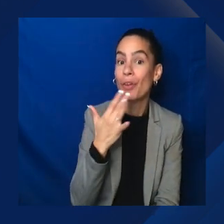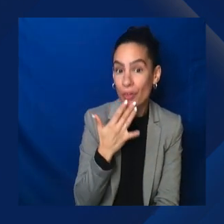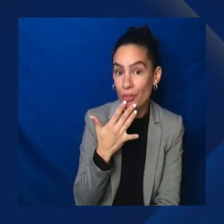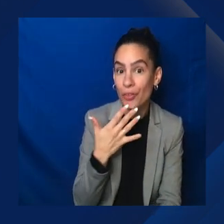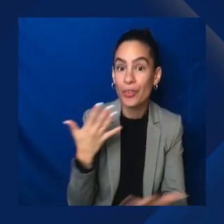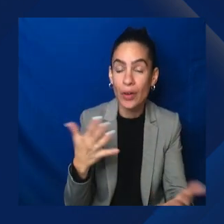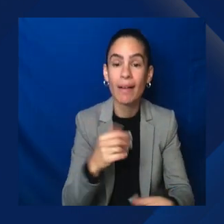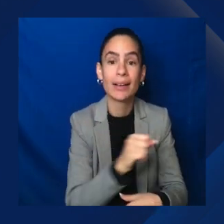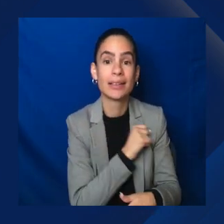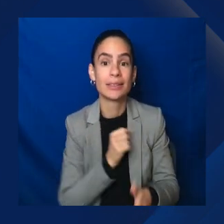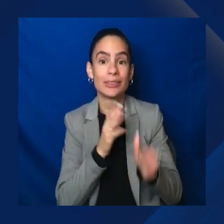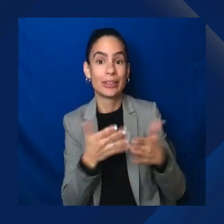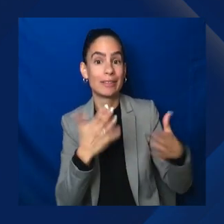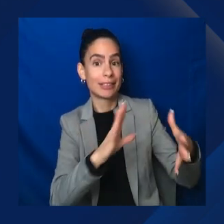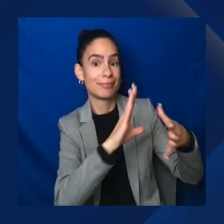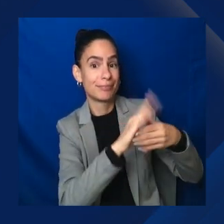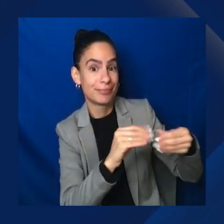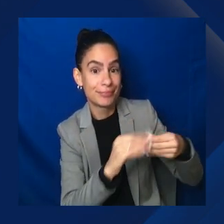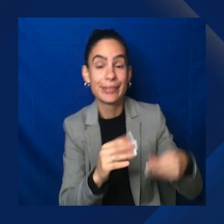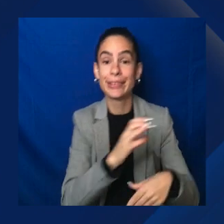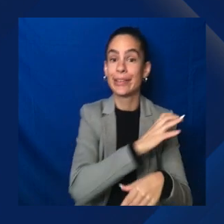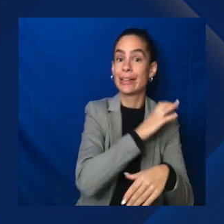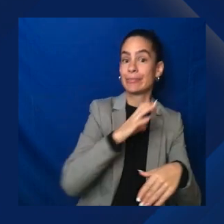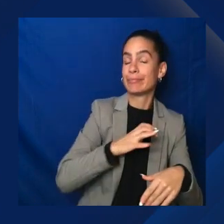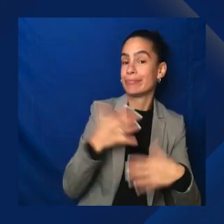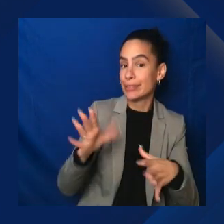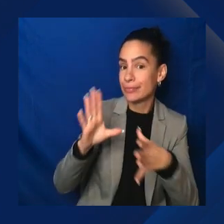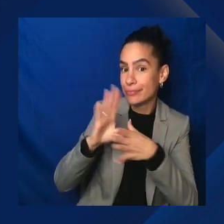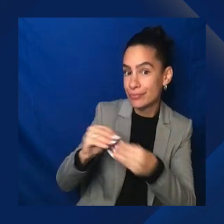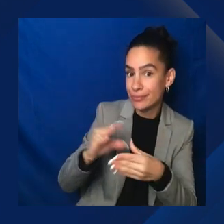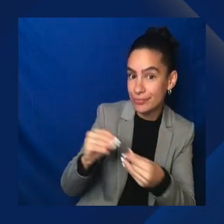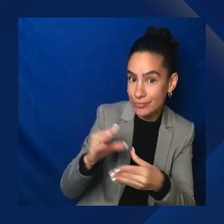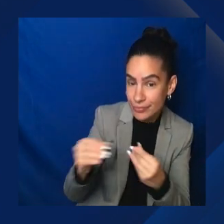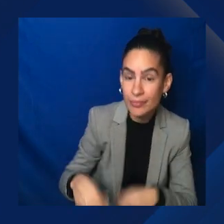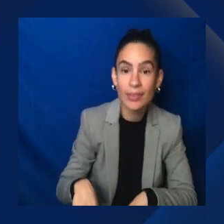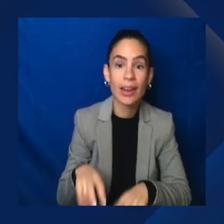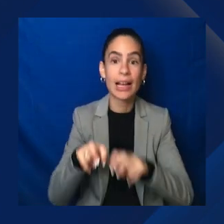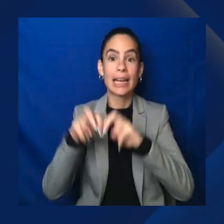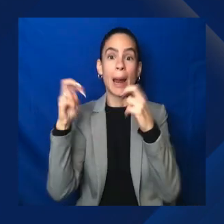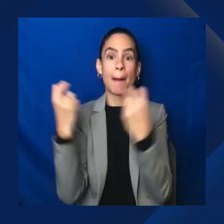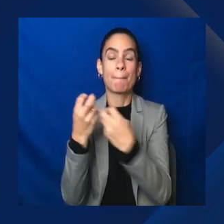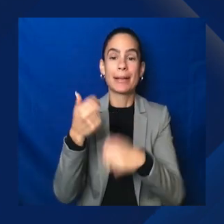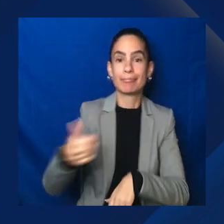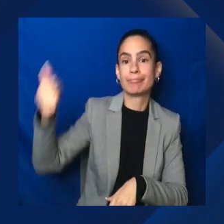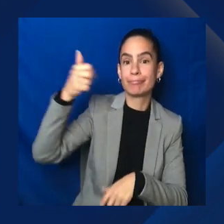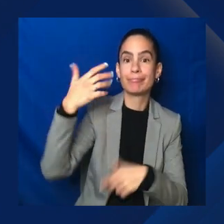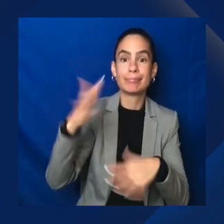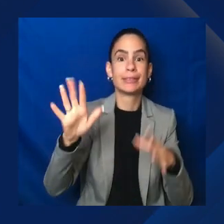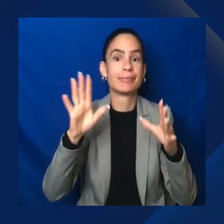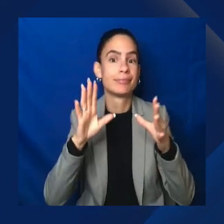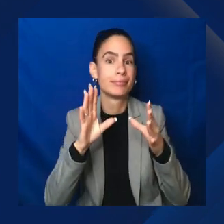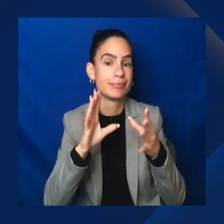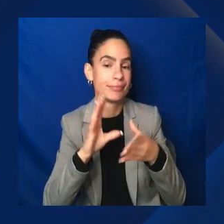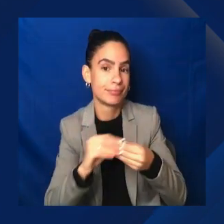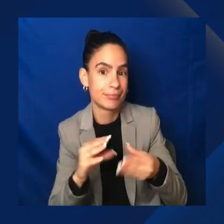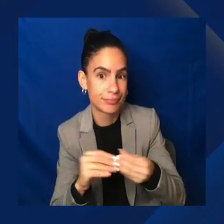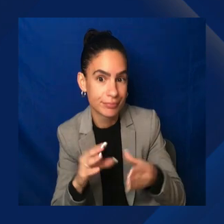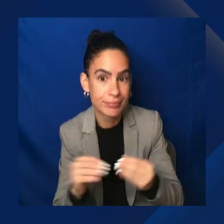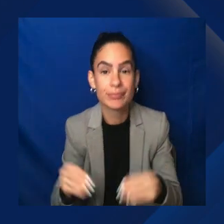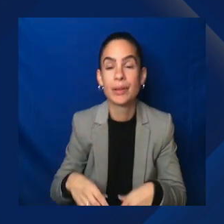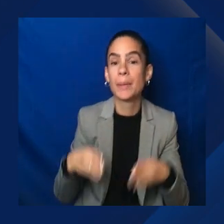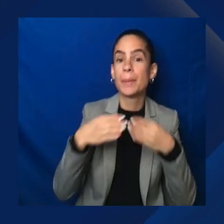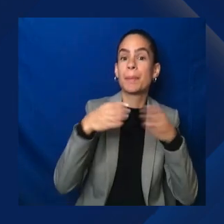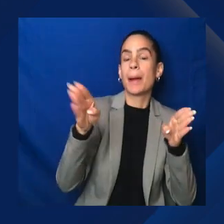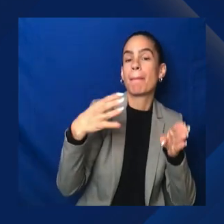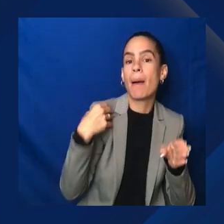congresswomen, and cabinet secretaries, public health officials, and one of the most decorated Olympians of all time, and one of